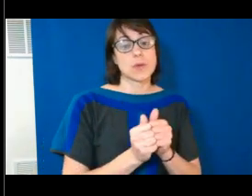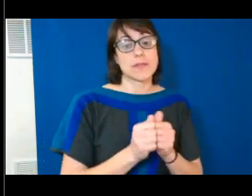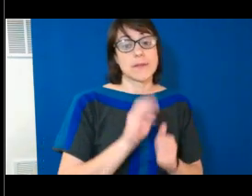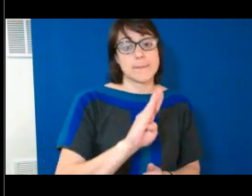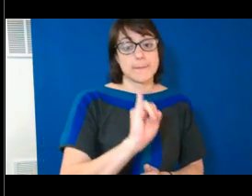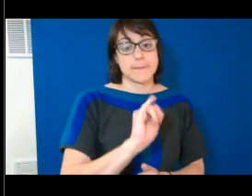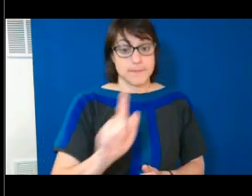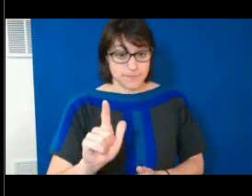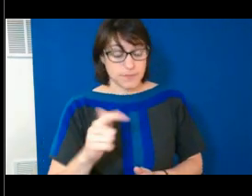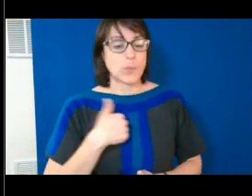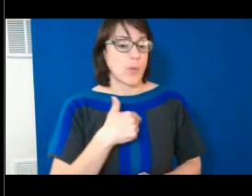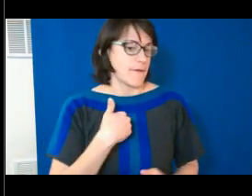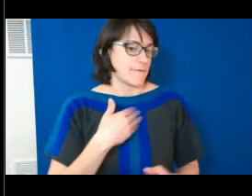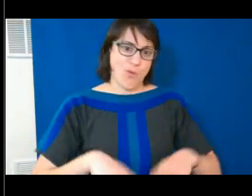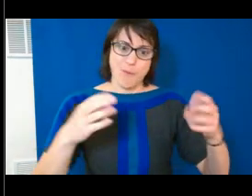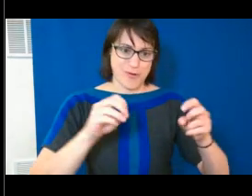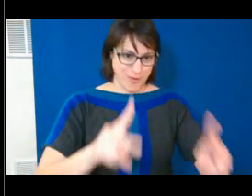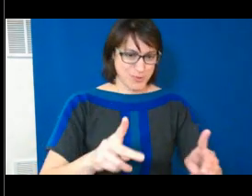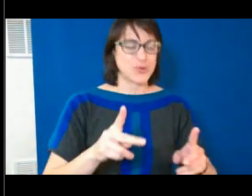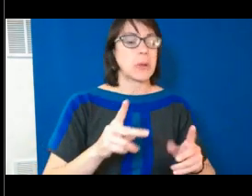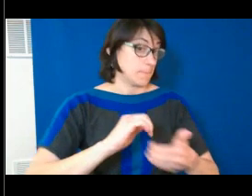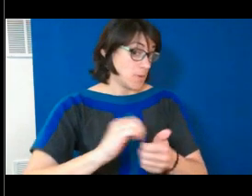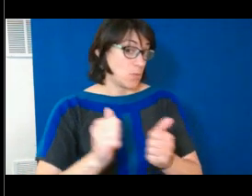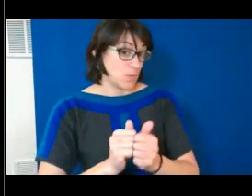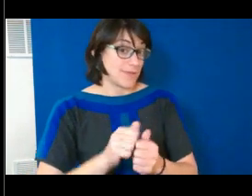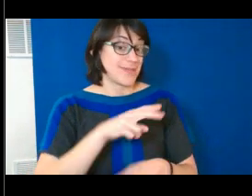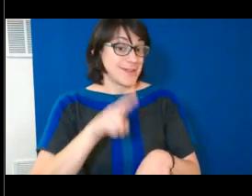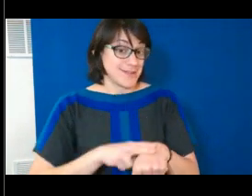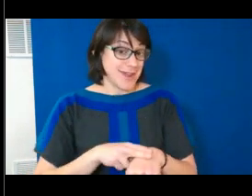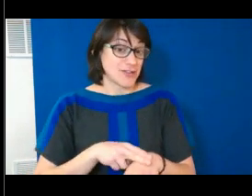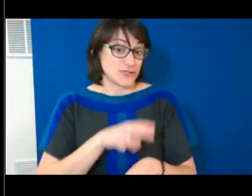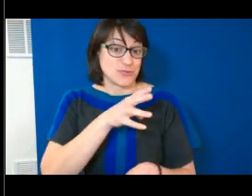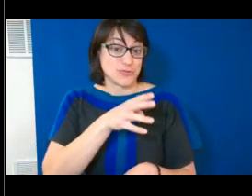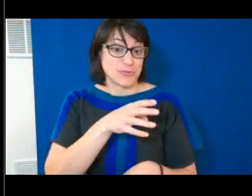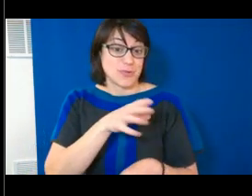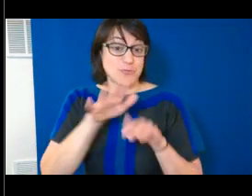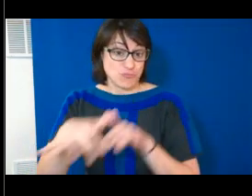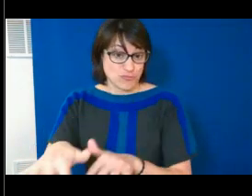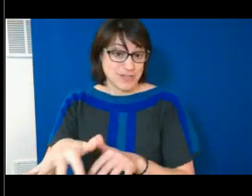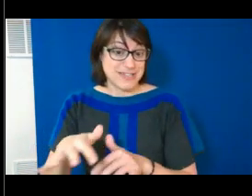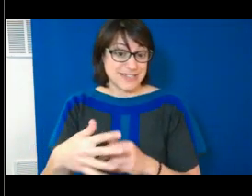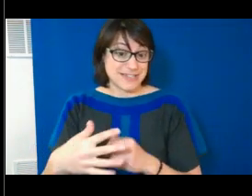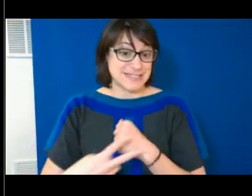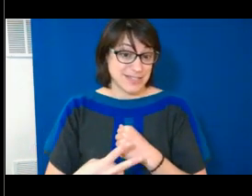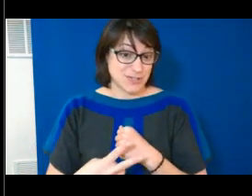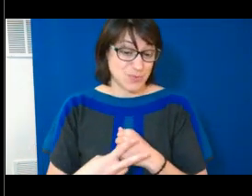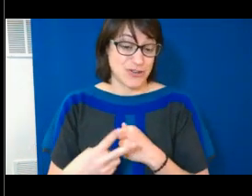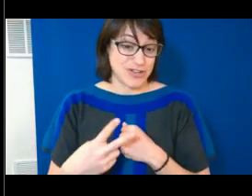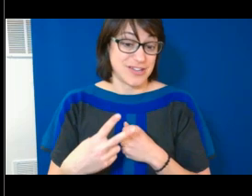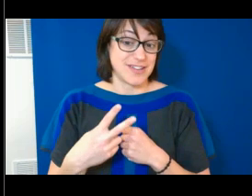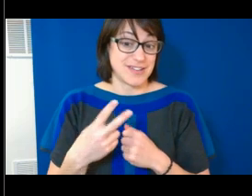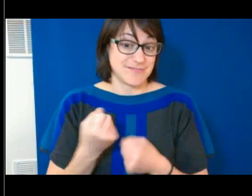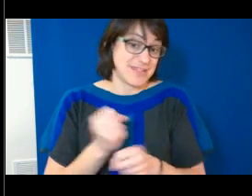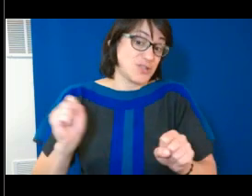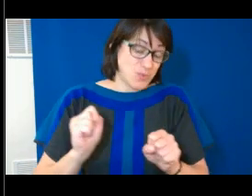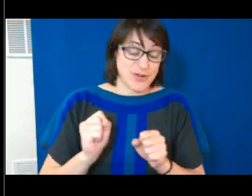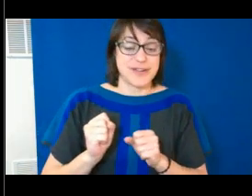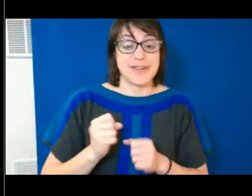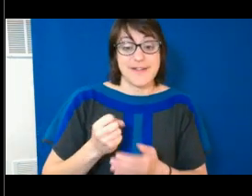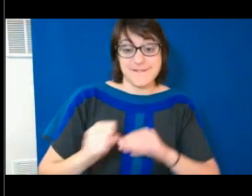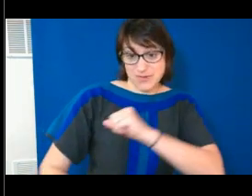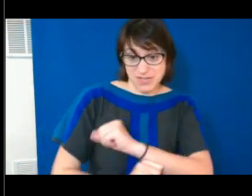open opportunity right now in partnership with the National Marine Sanctuary Foundation, focused on the Ocean Odyssey competition. These